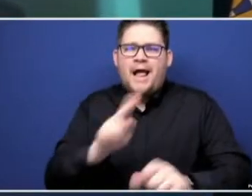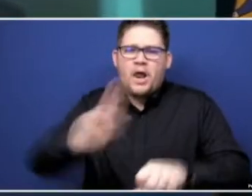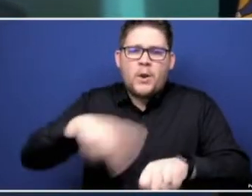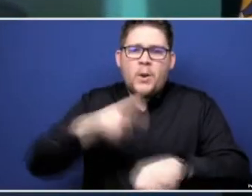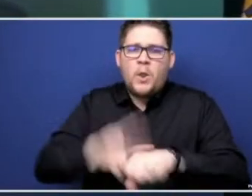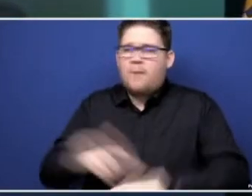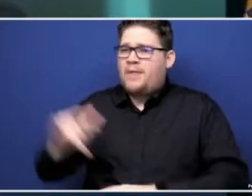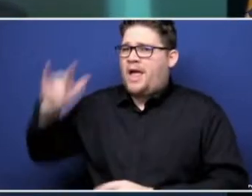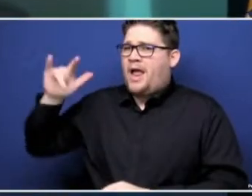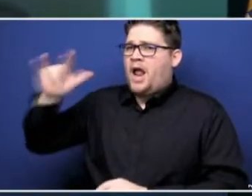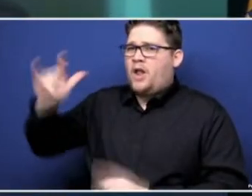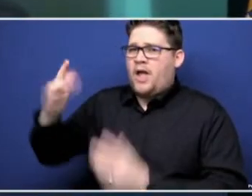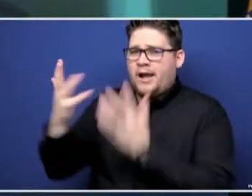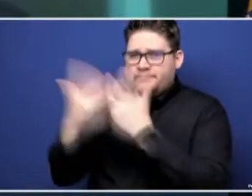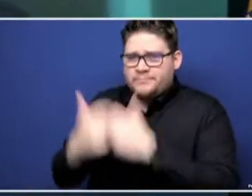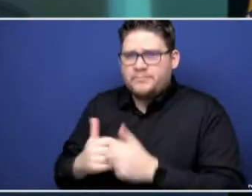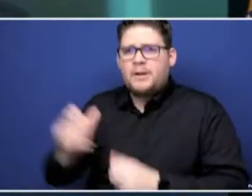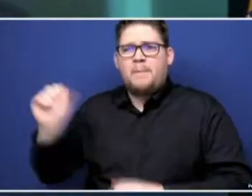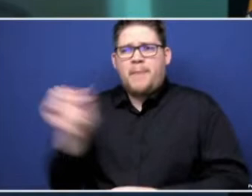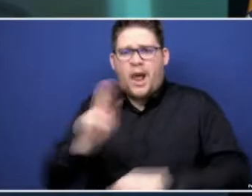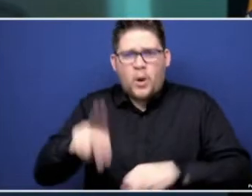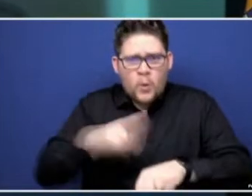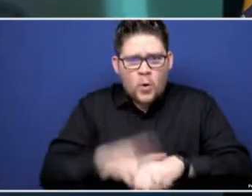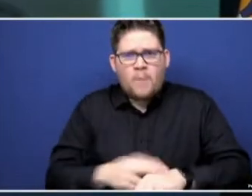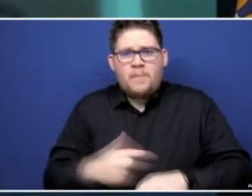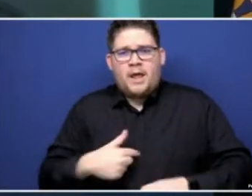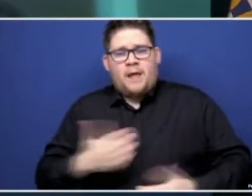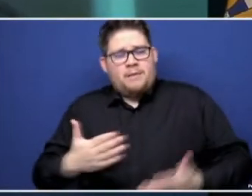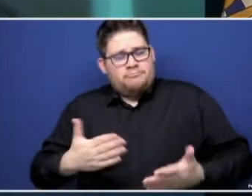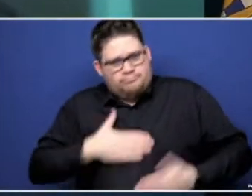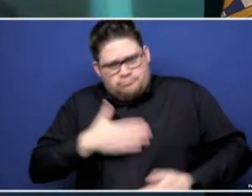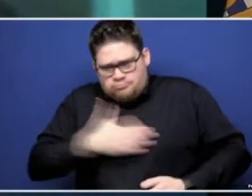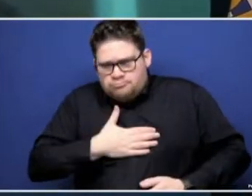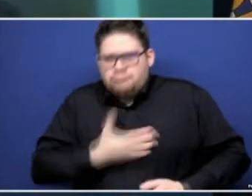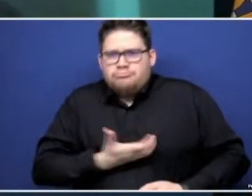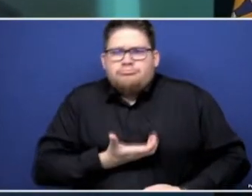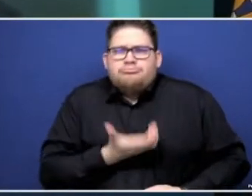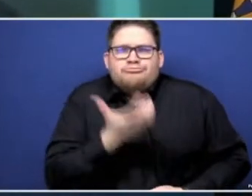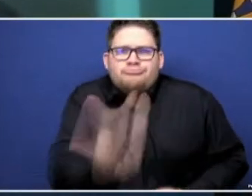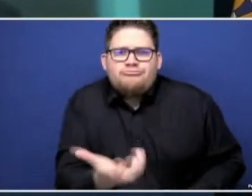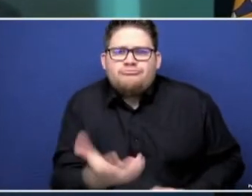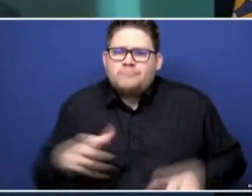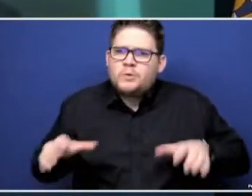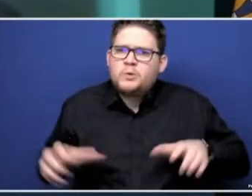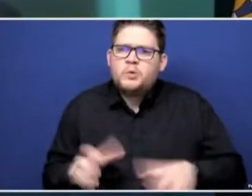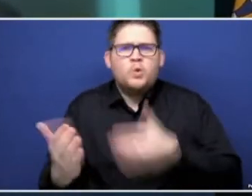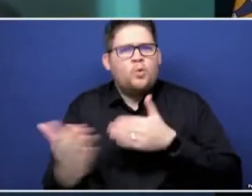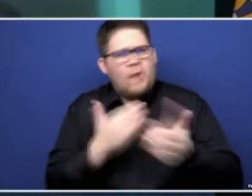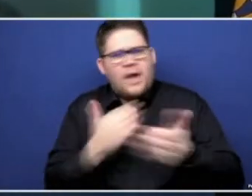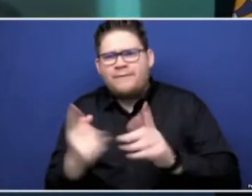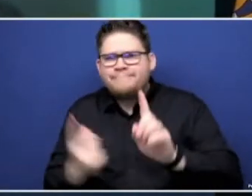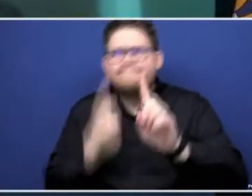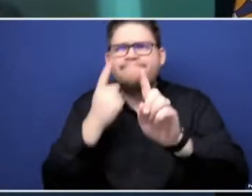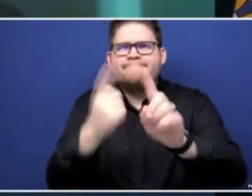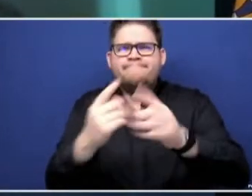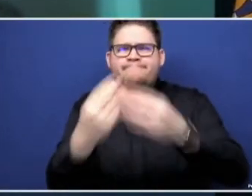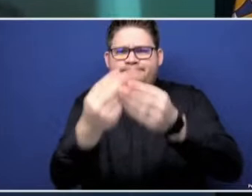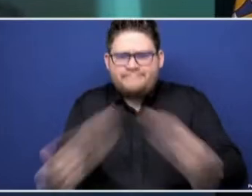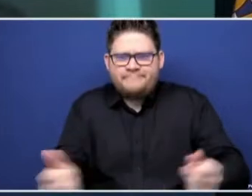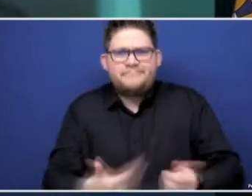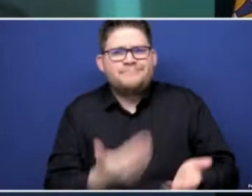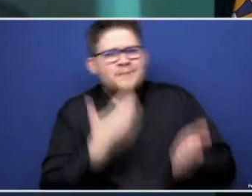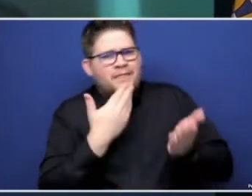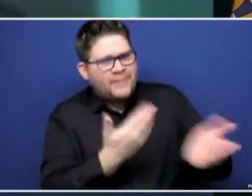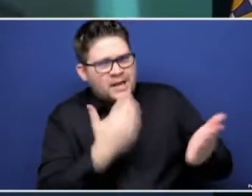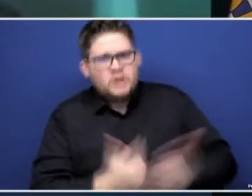our friends from WestJet. And Ceres Terminals Canada is just thrilled to be participating in this program. Our cruise and our tourism industry has been